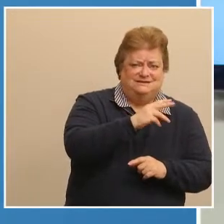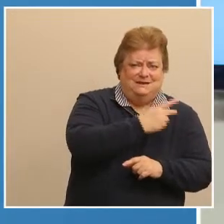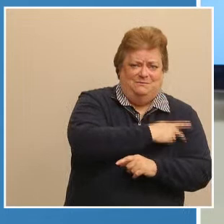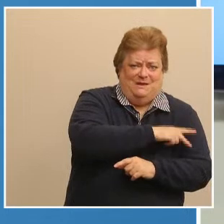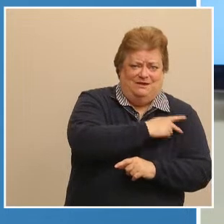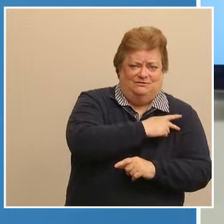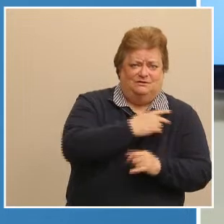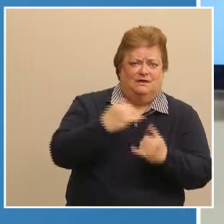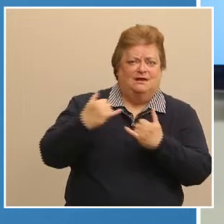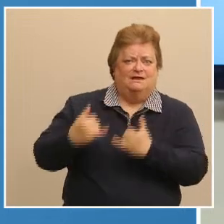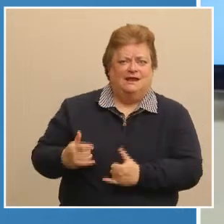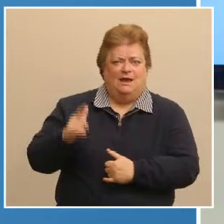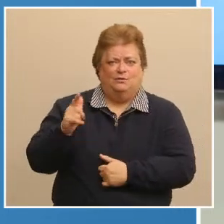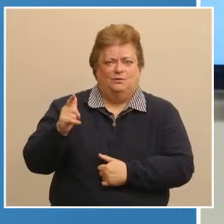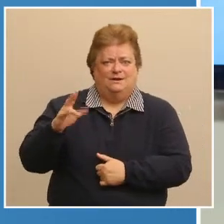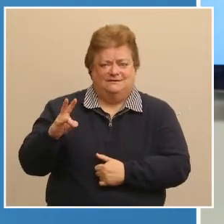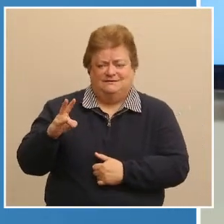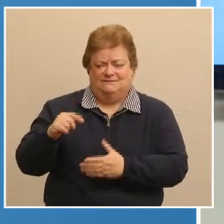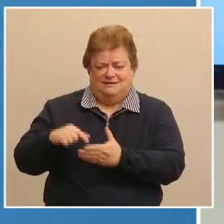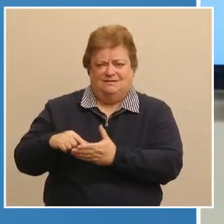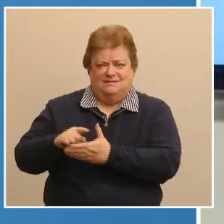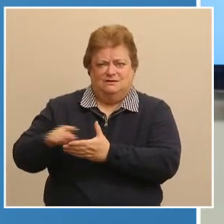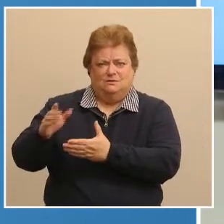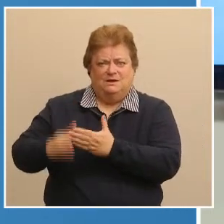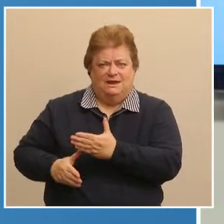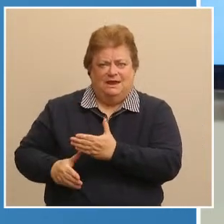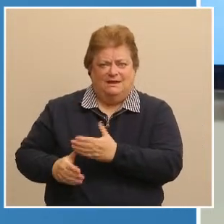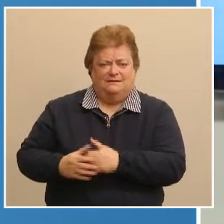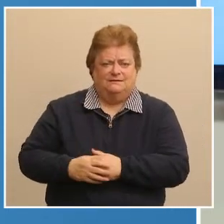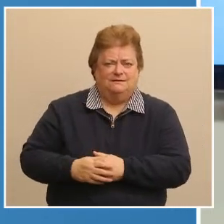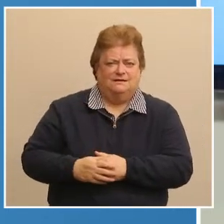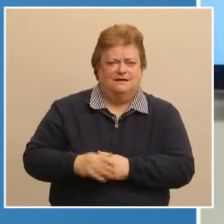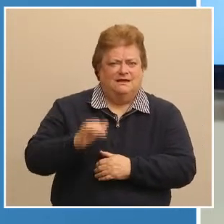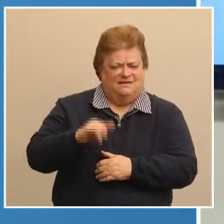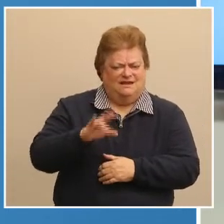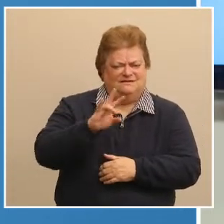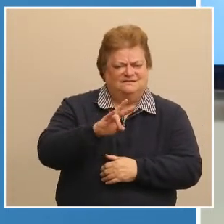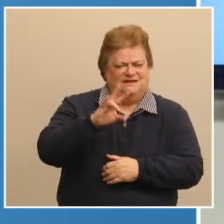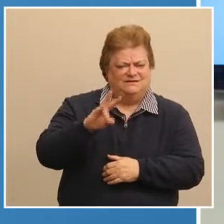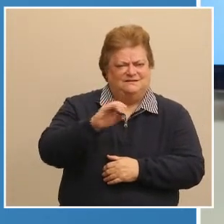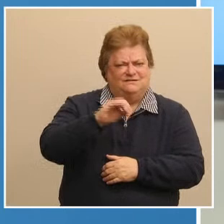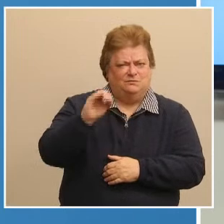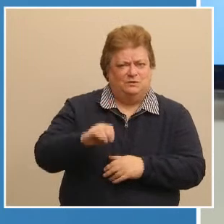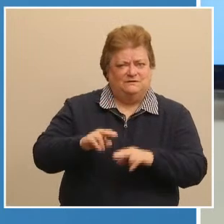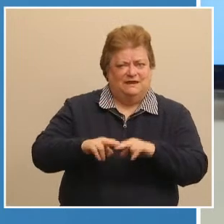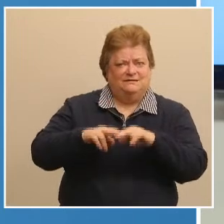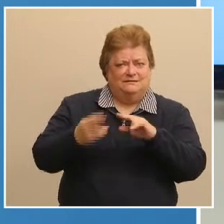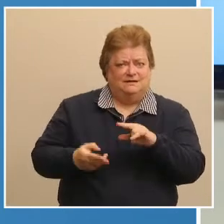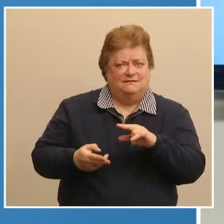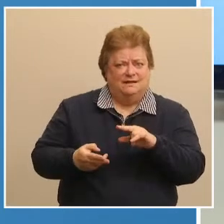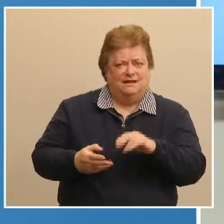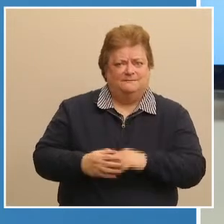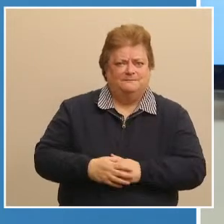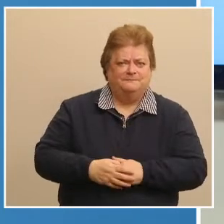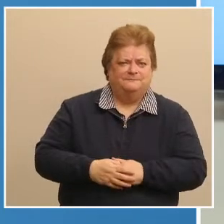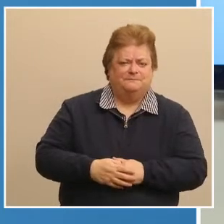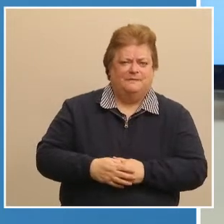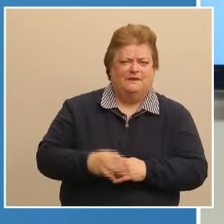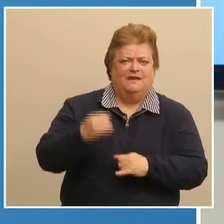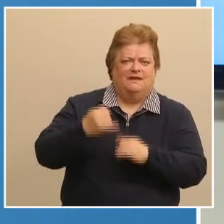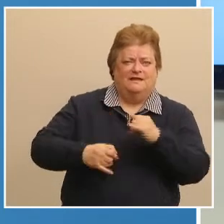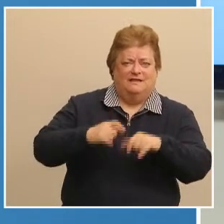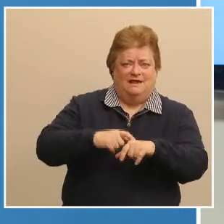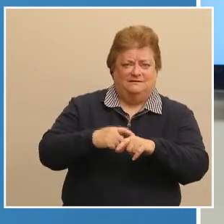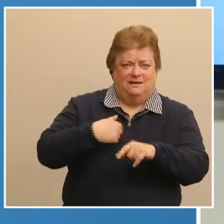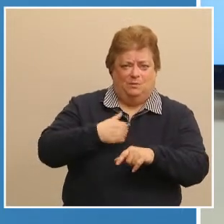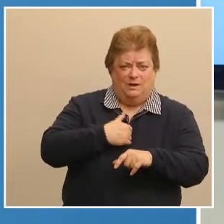patients to 27 this past weekend, which is a 77% decline. The last time